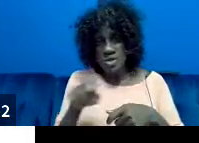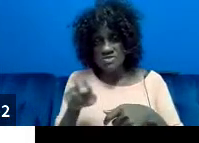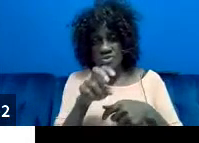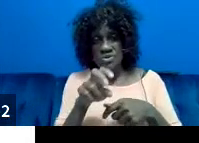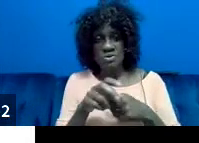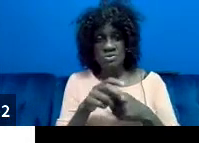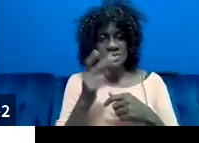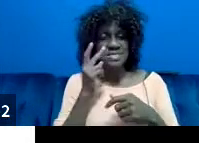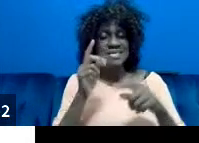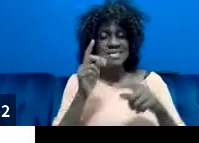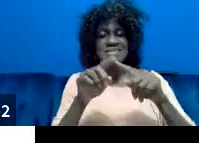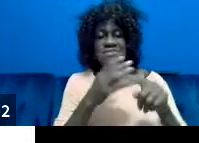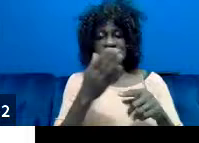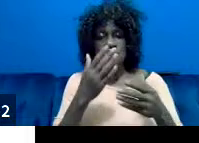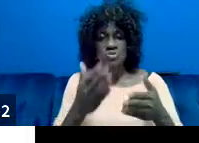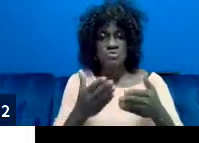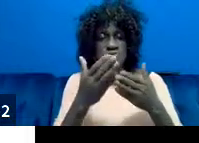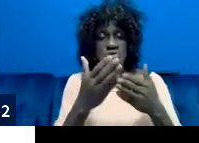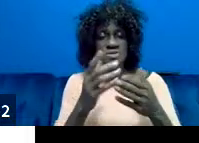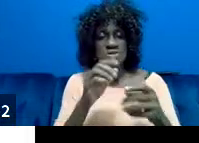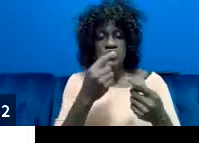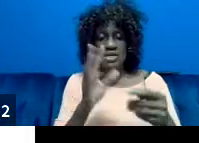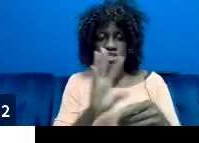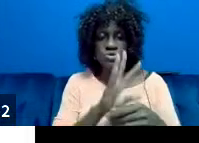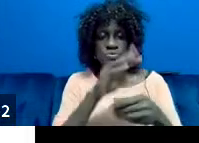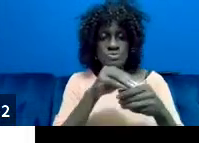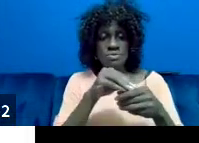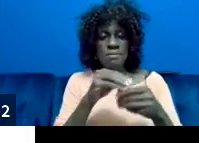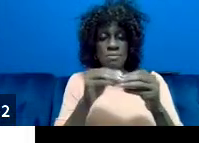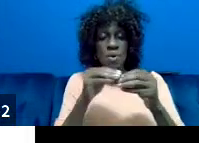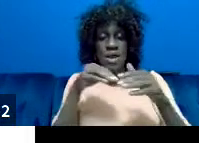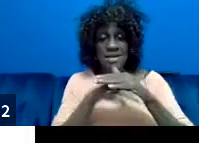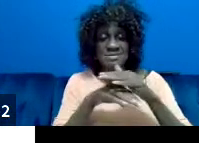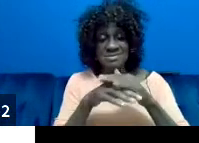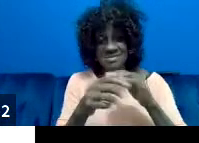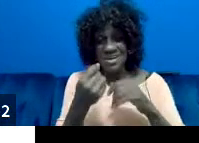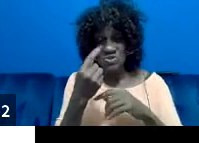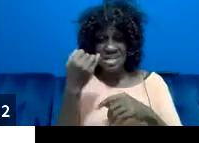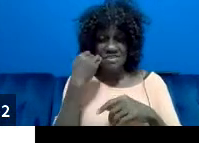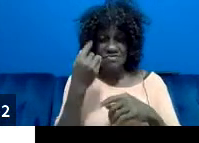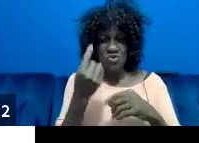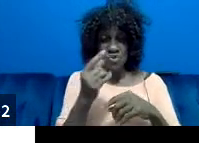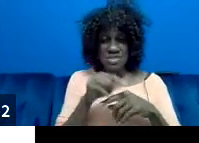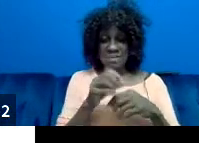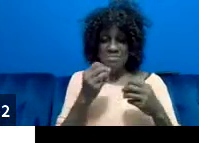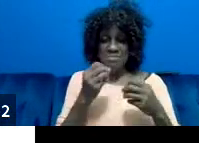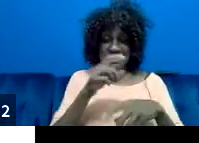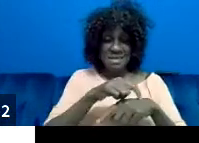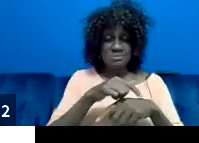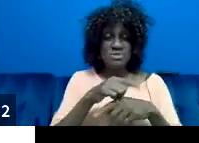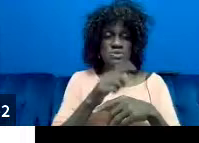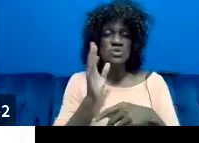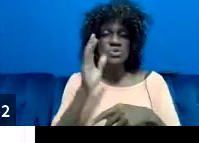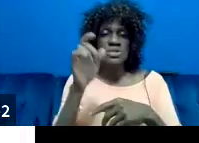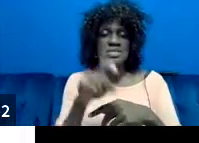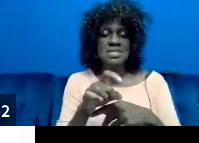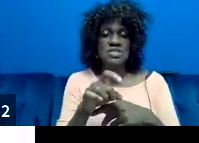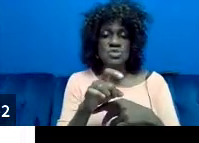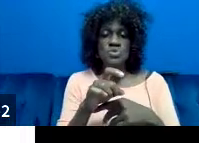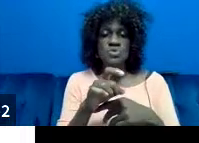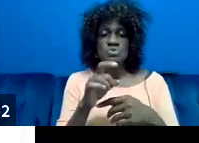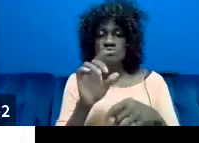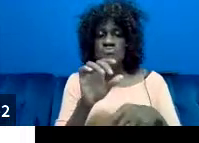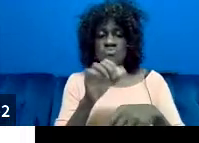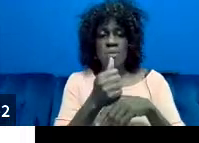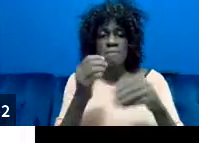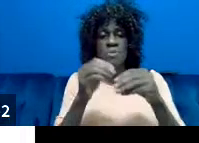Look at the different things that you're providing, try to incorporate greater access. Understand that if you're doing this, a lot of times you're going to need to facilitate maybe